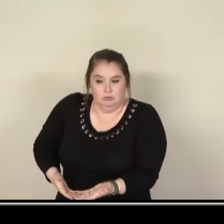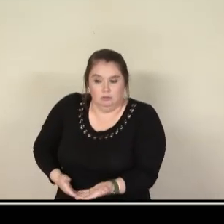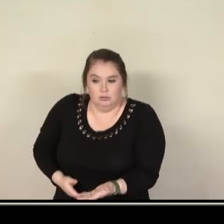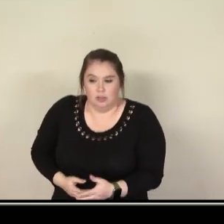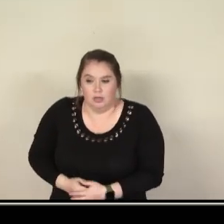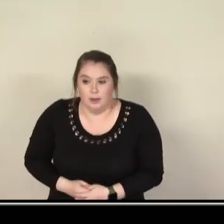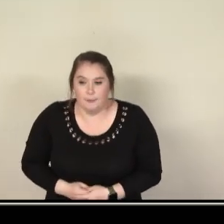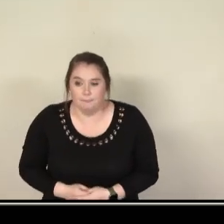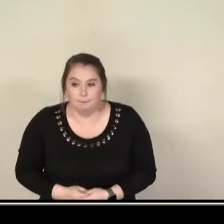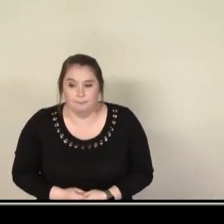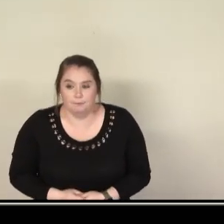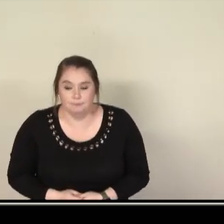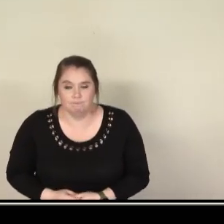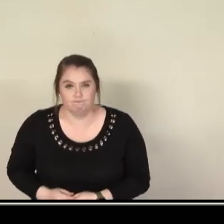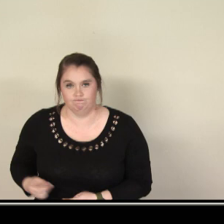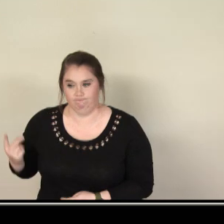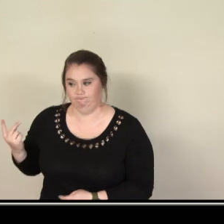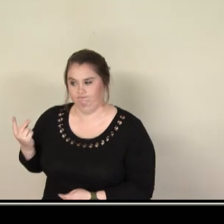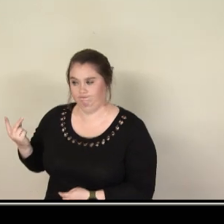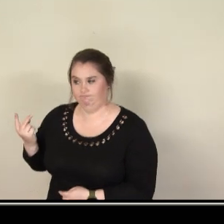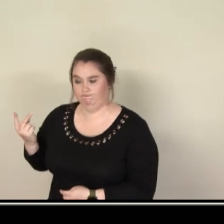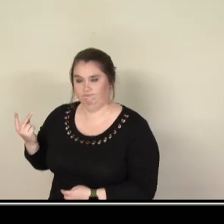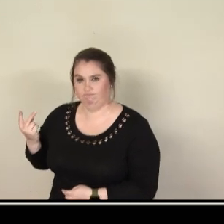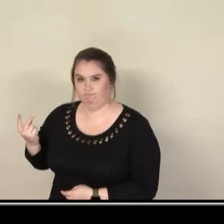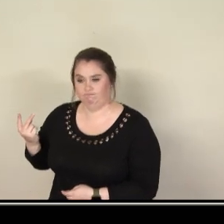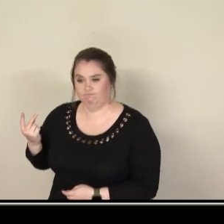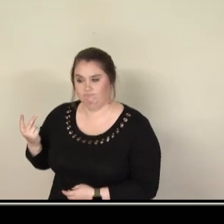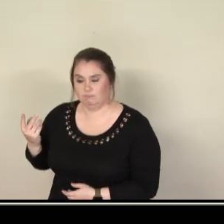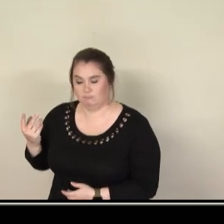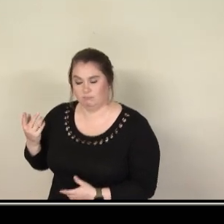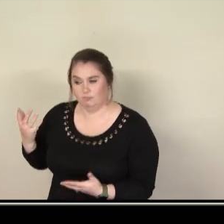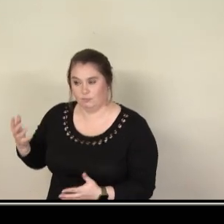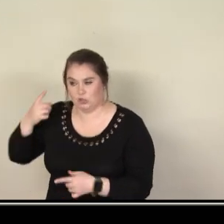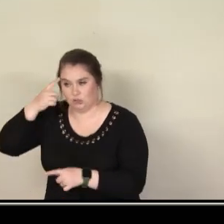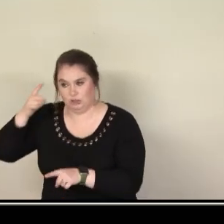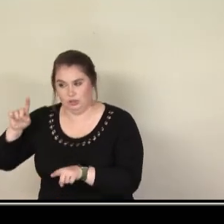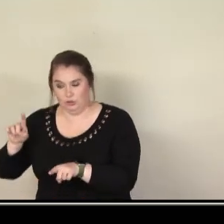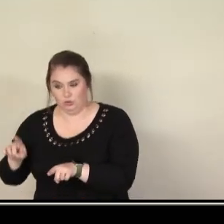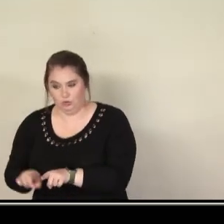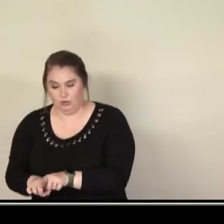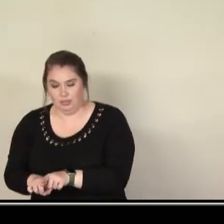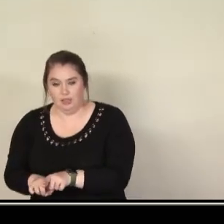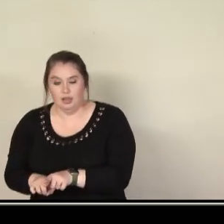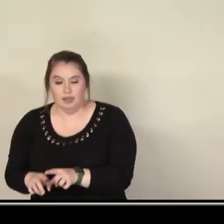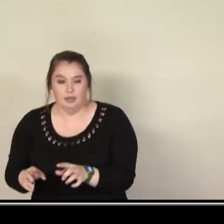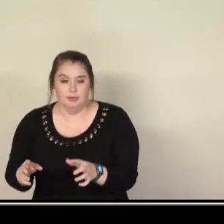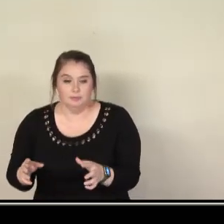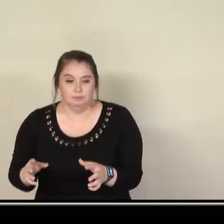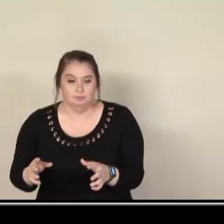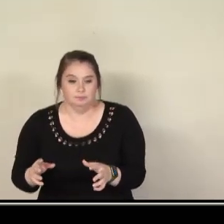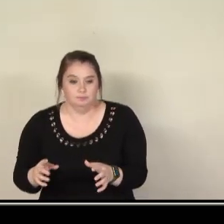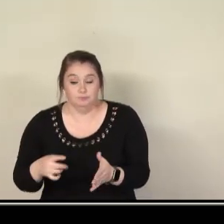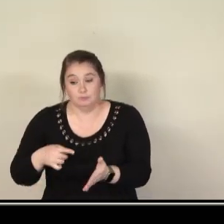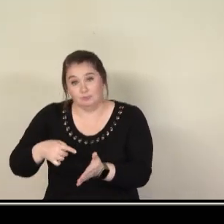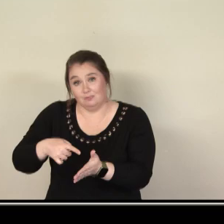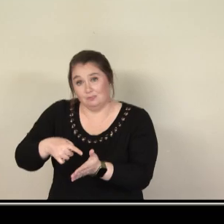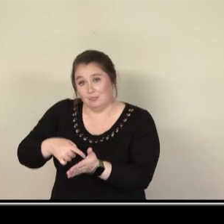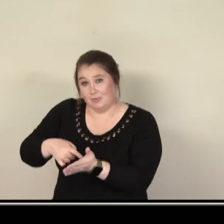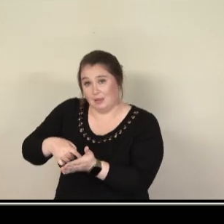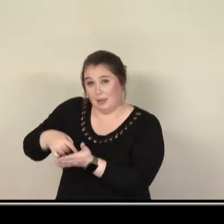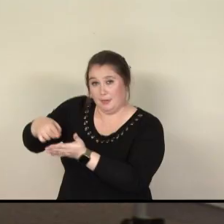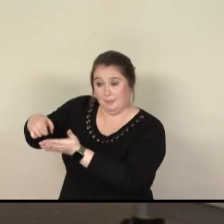Mr. Russick and I had a discussion about that because I think we were both kind of on the same page with that, was the payment that we're